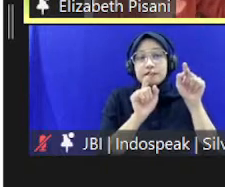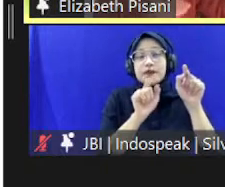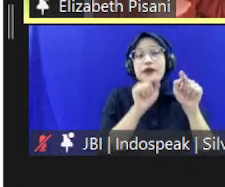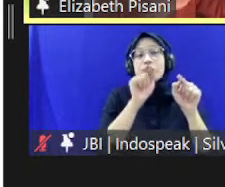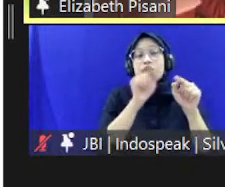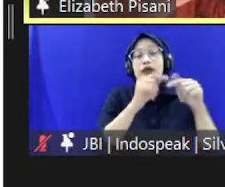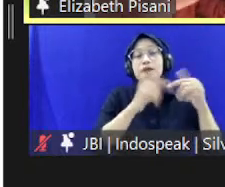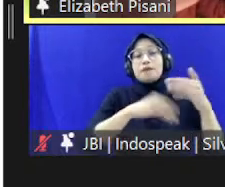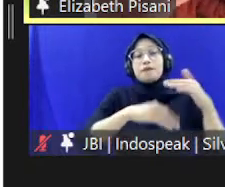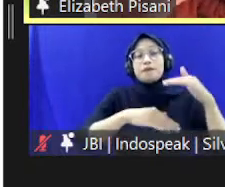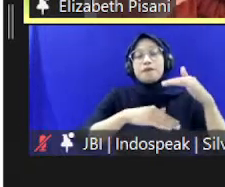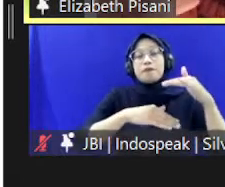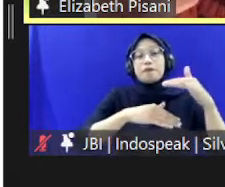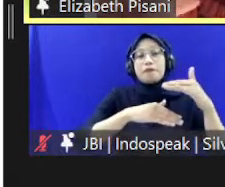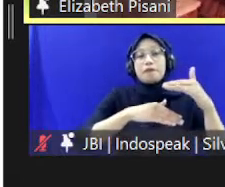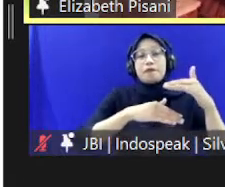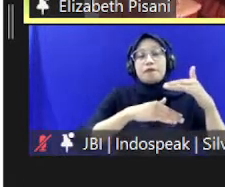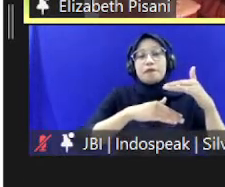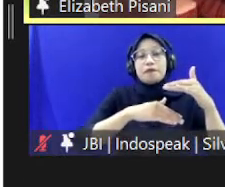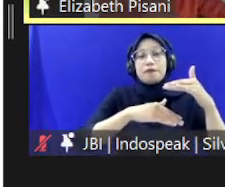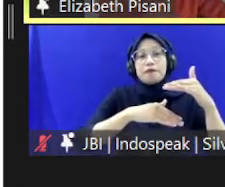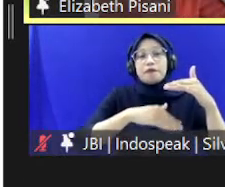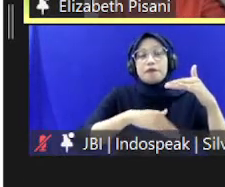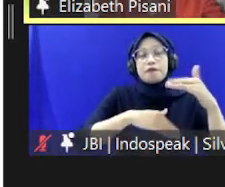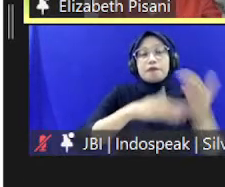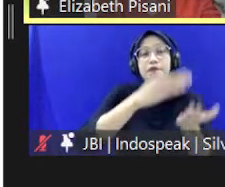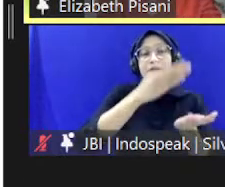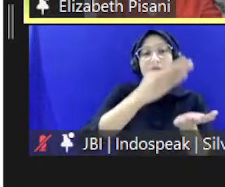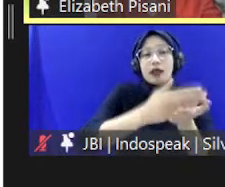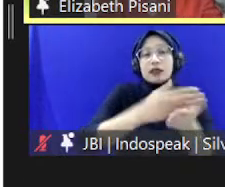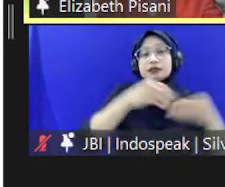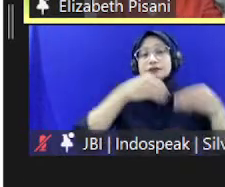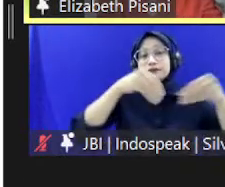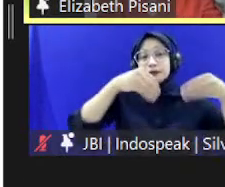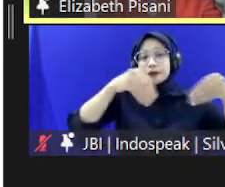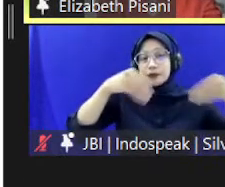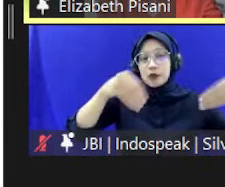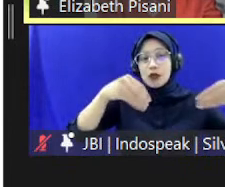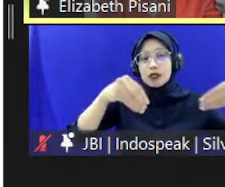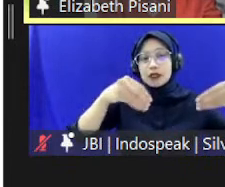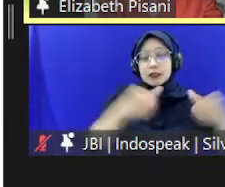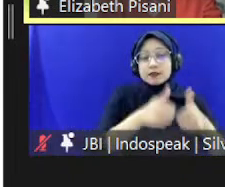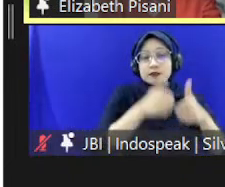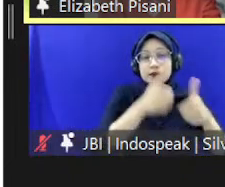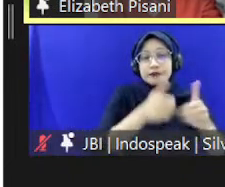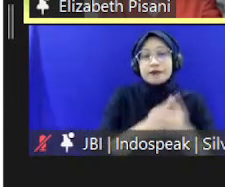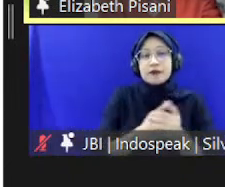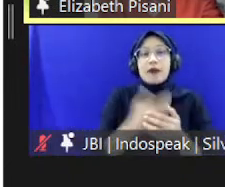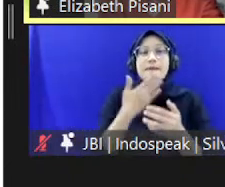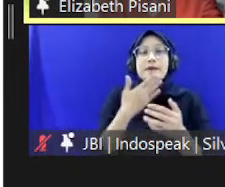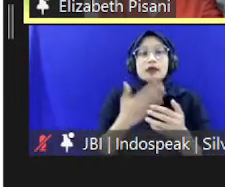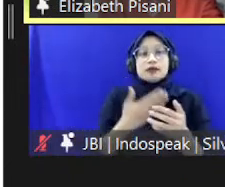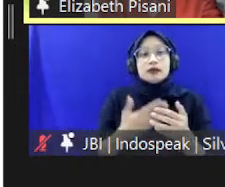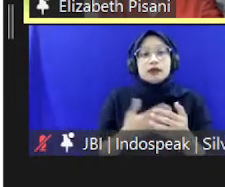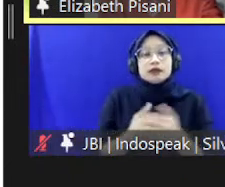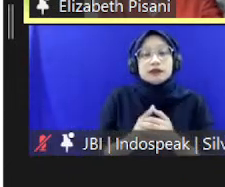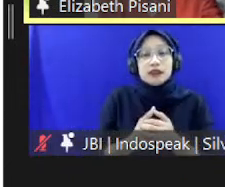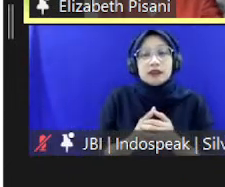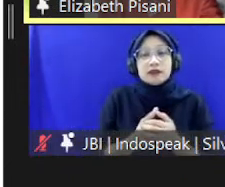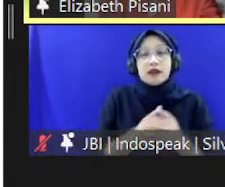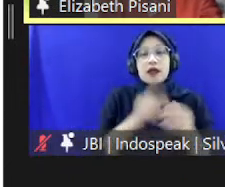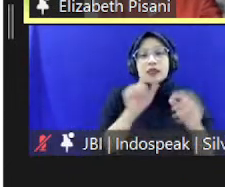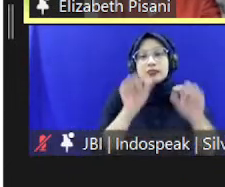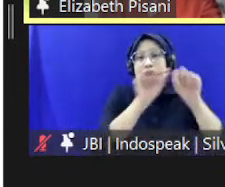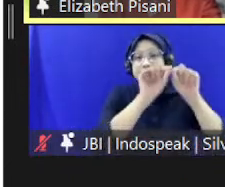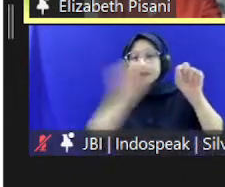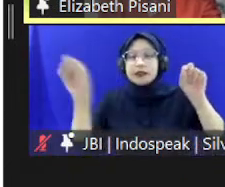of pharmaceutical quality, basically. So ideally, you want to be at the 100% range, along the 100% line, but